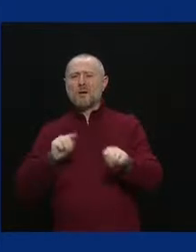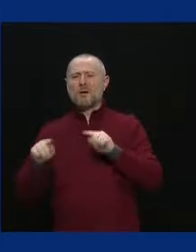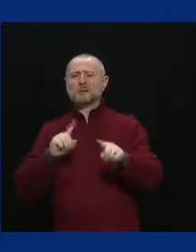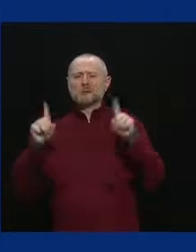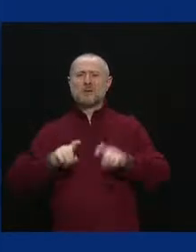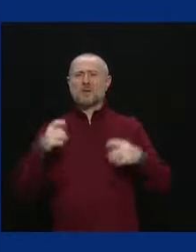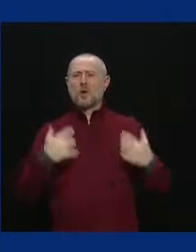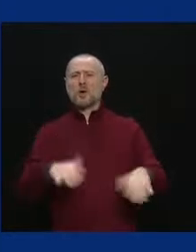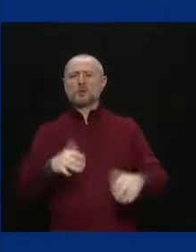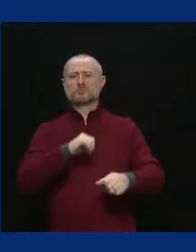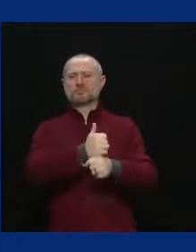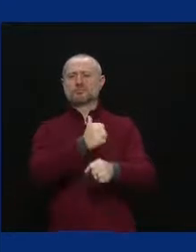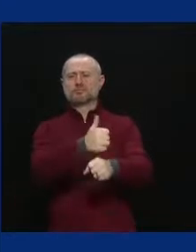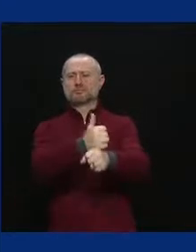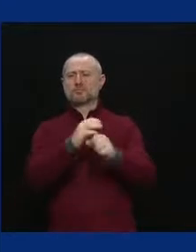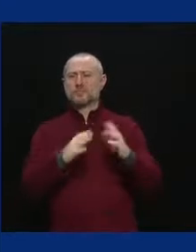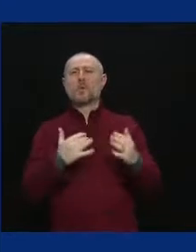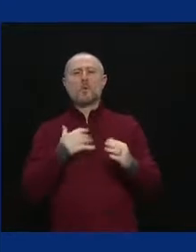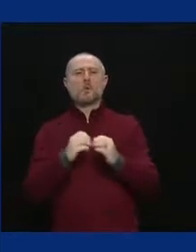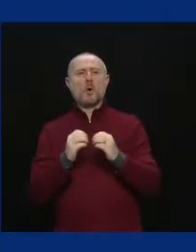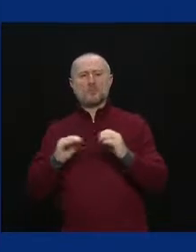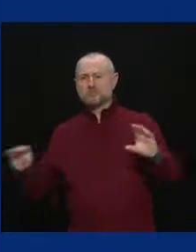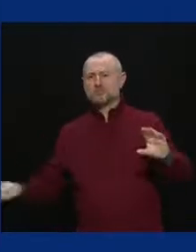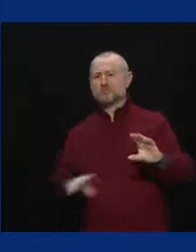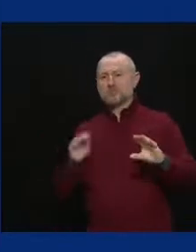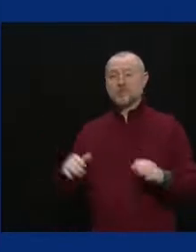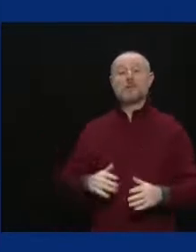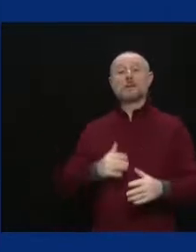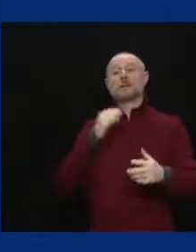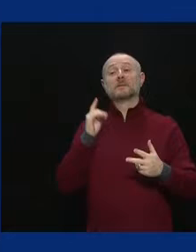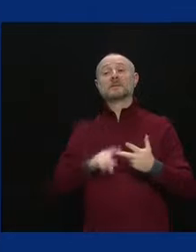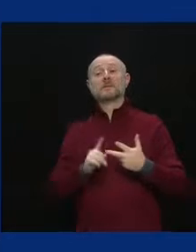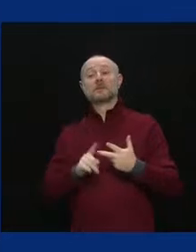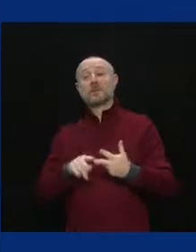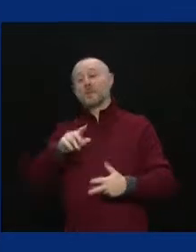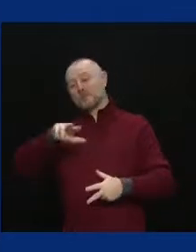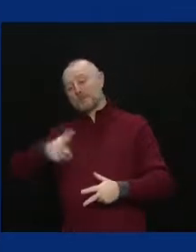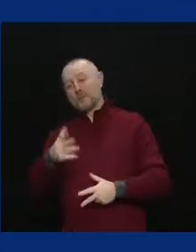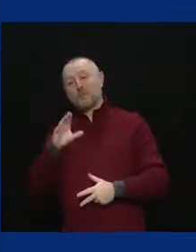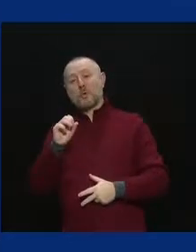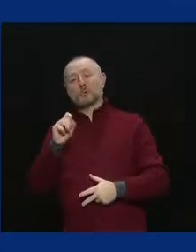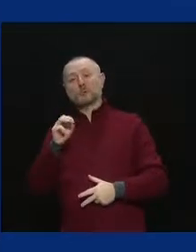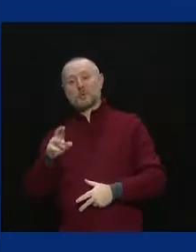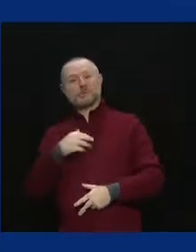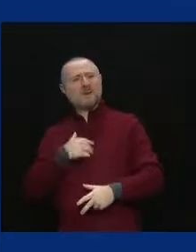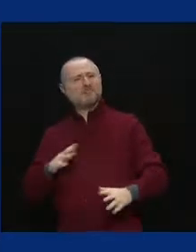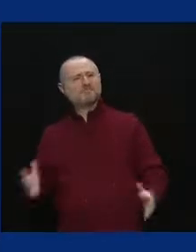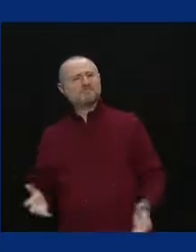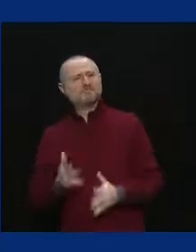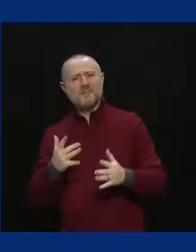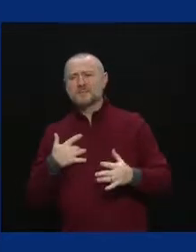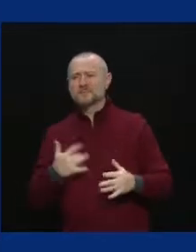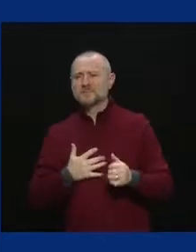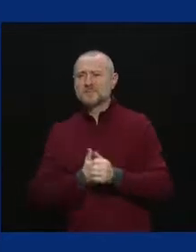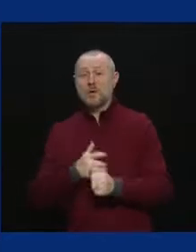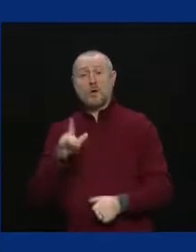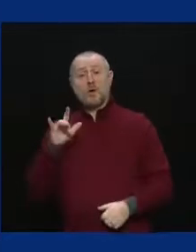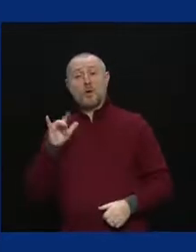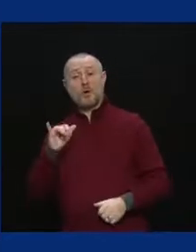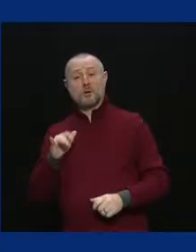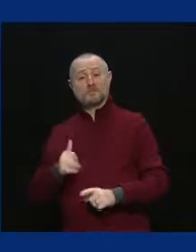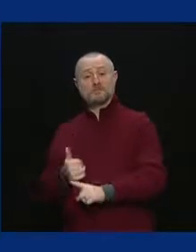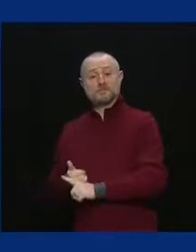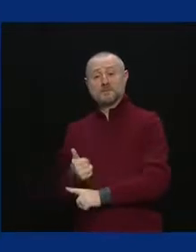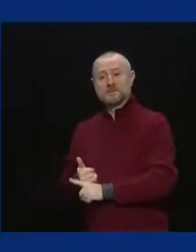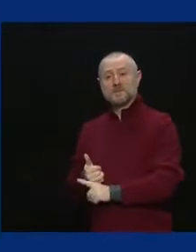already have. So that is what we're doing. Boosters, trying to get more up there. Long Island has about a large number